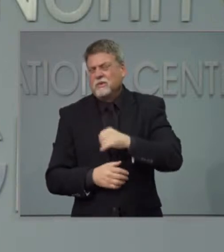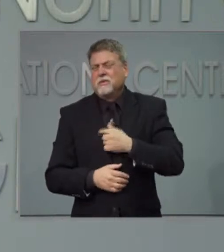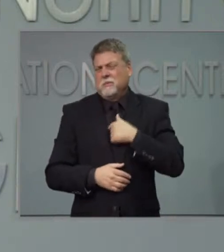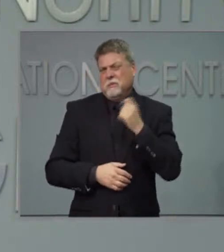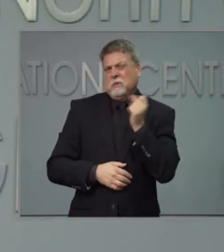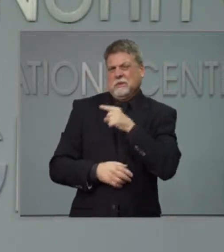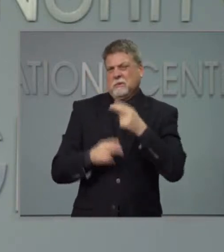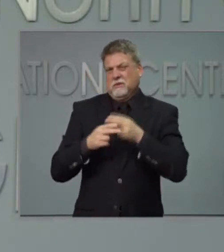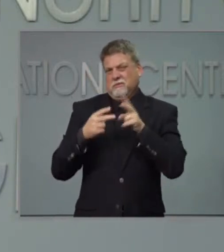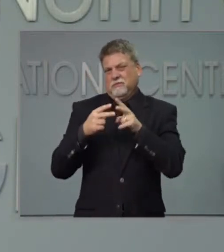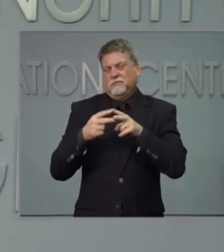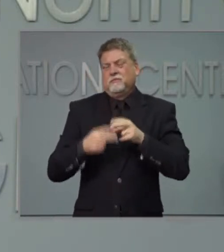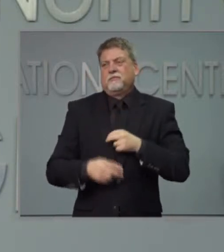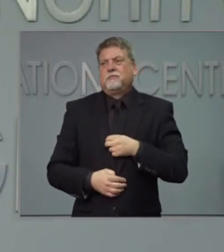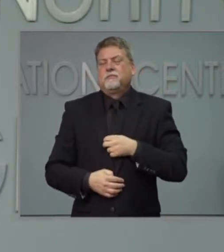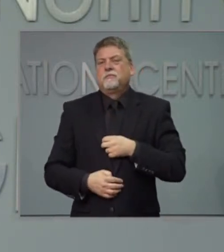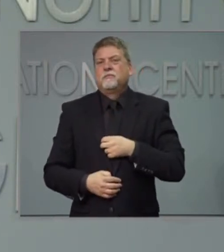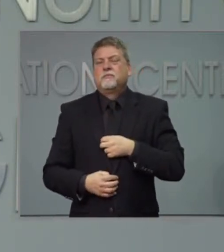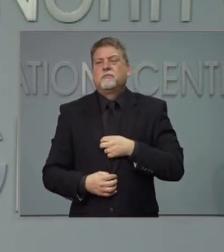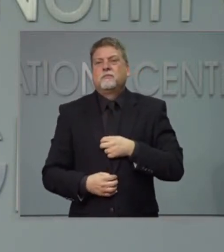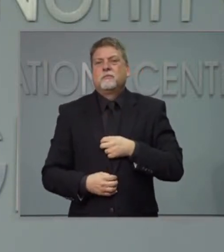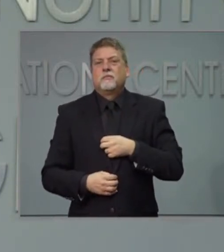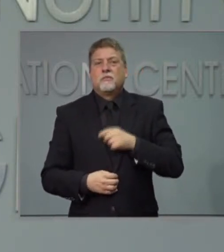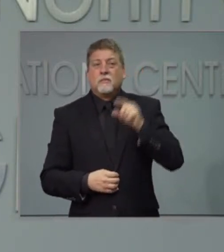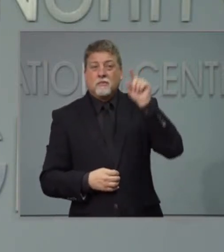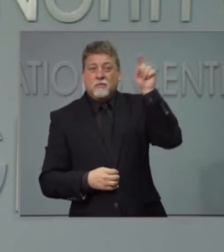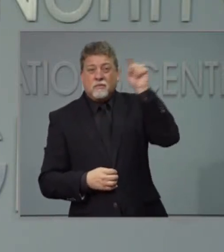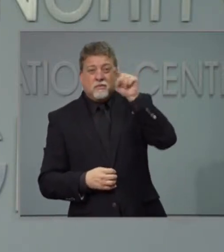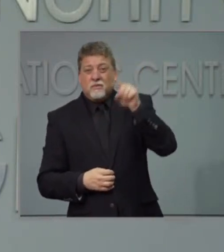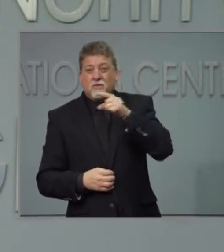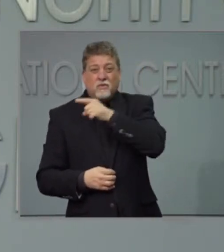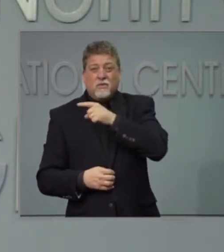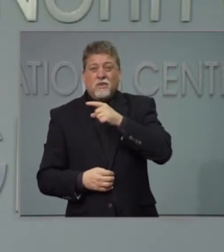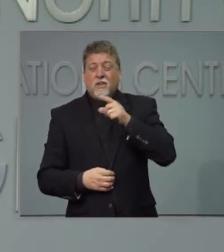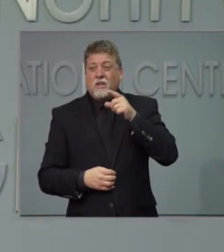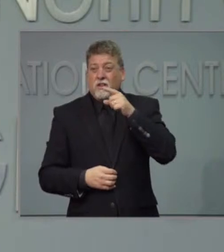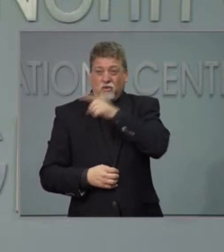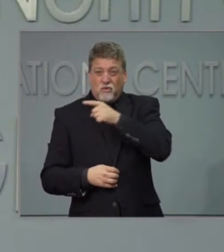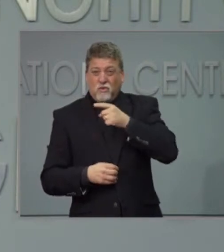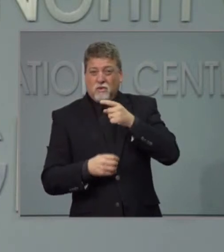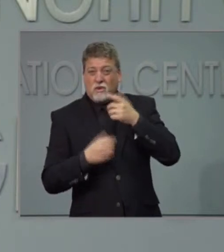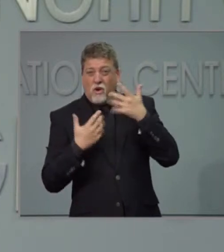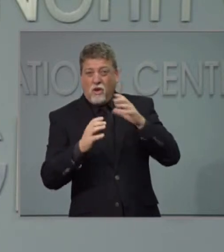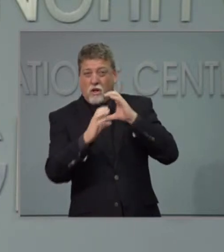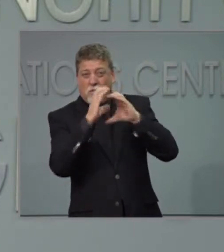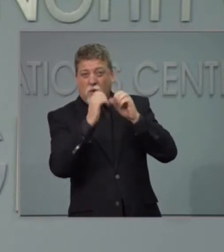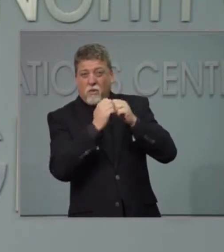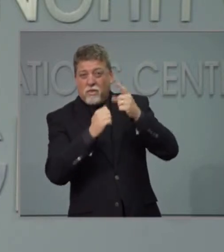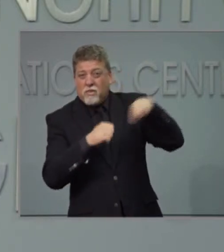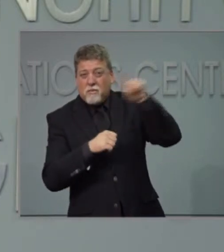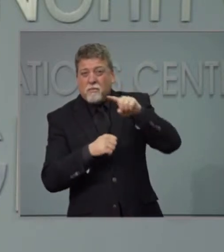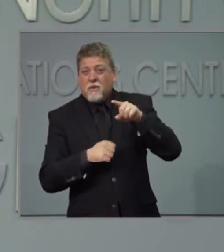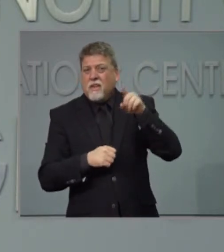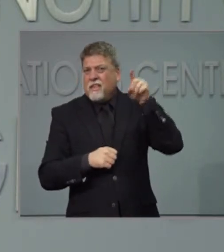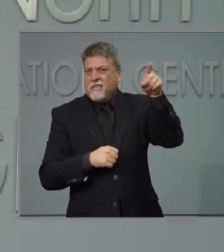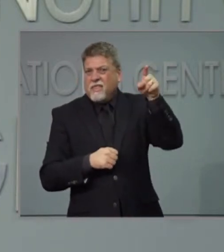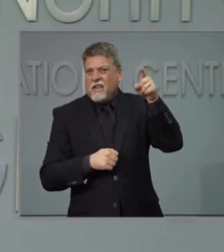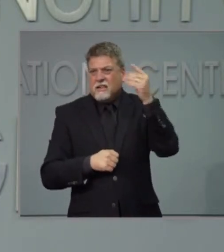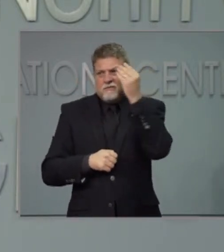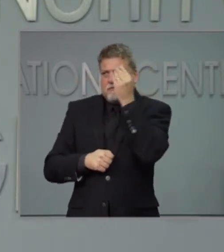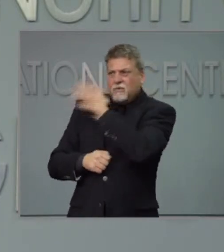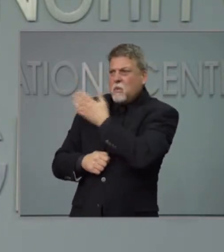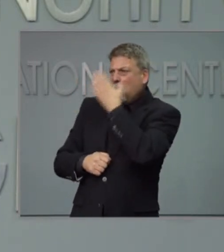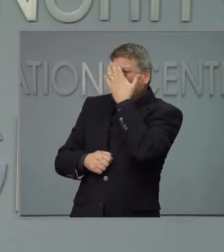close to even moving to red, is there anything that those counties specifically tell you? Are you able to pinpoint, and can you identify with us where